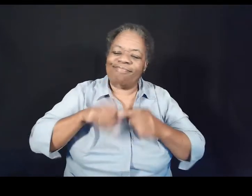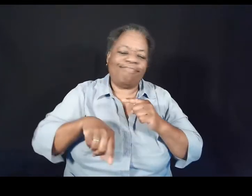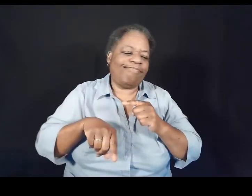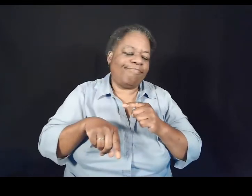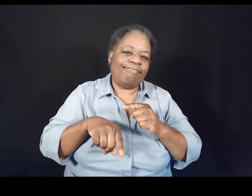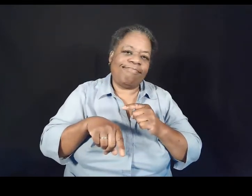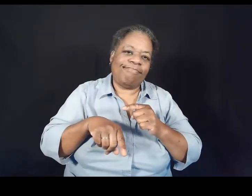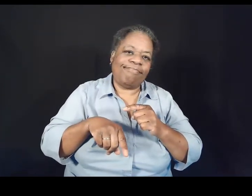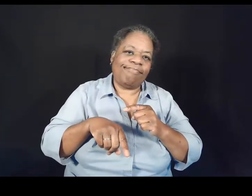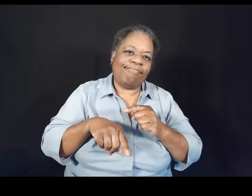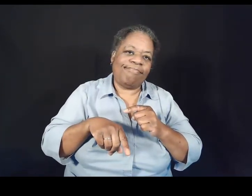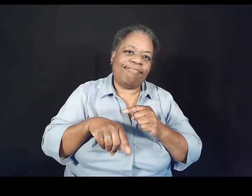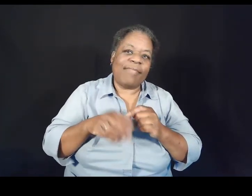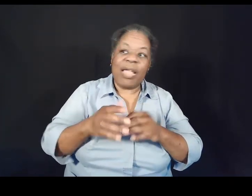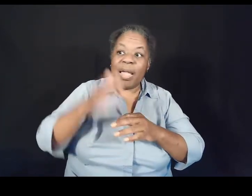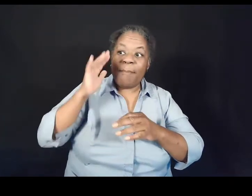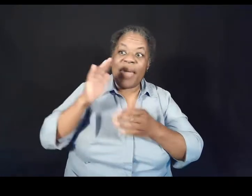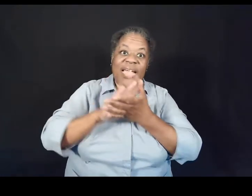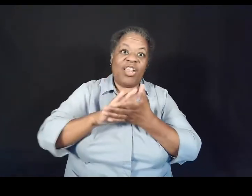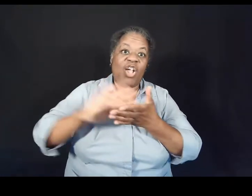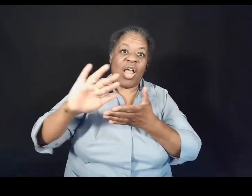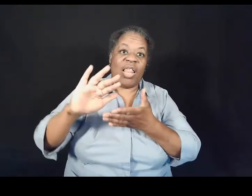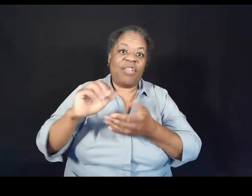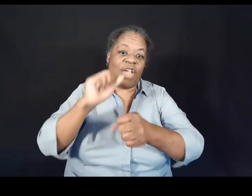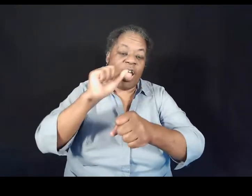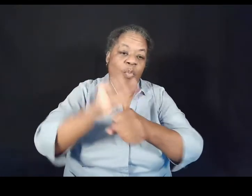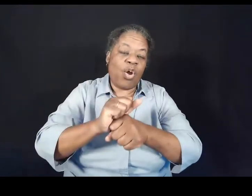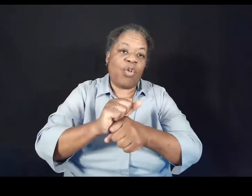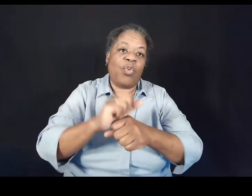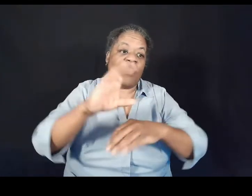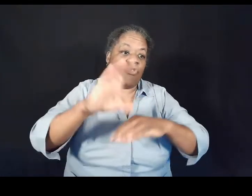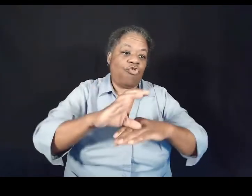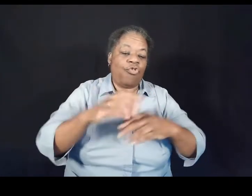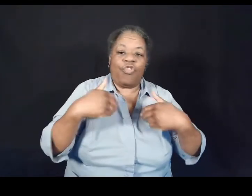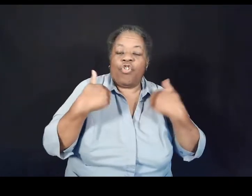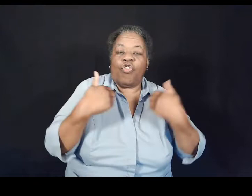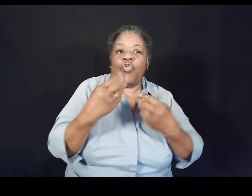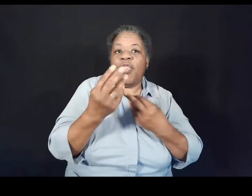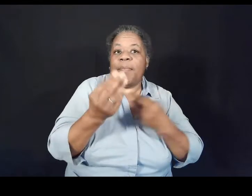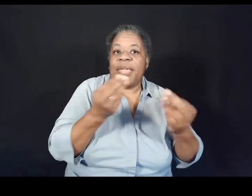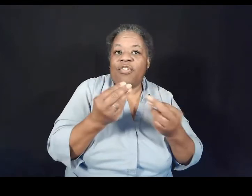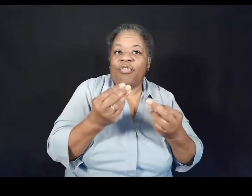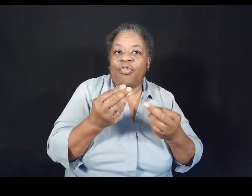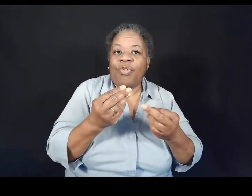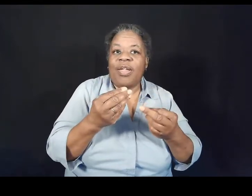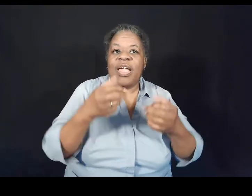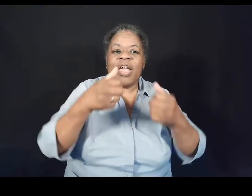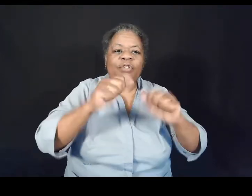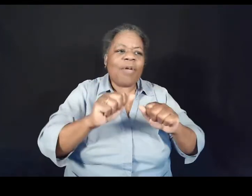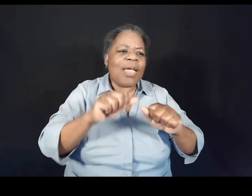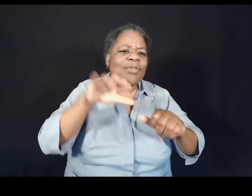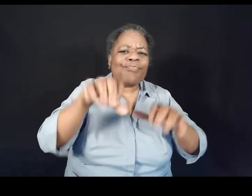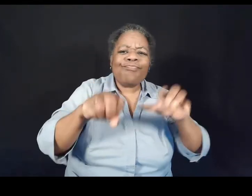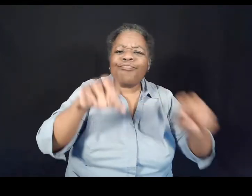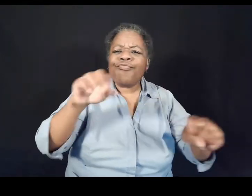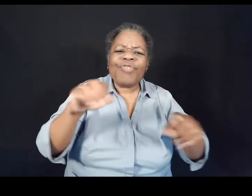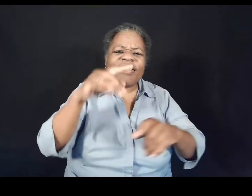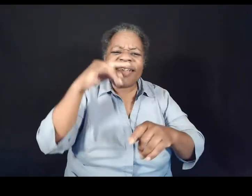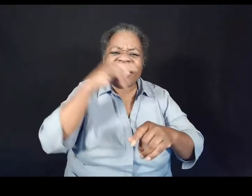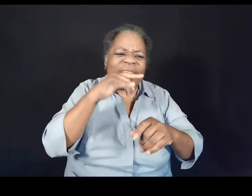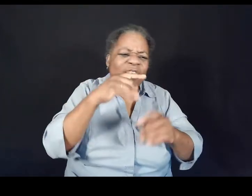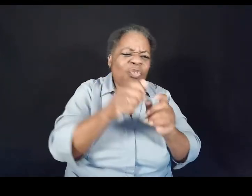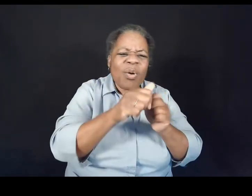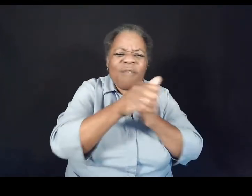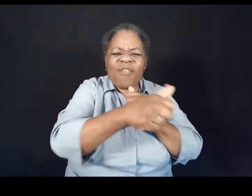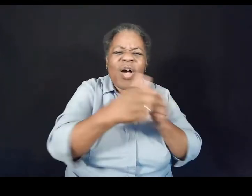Back in college, I worked with a parachurch youth ministry, trying to reach kids who were far from God and church. We were